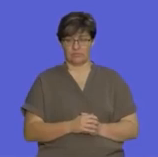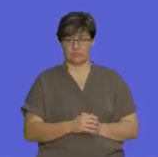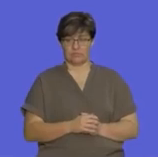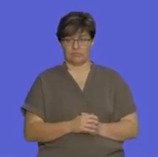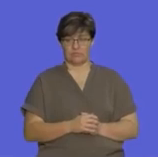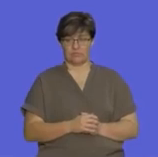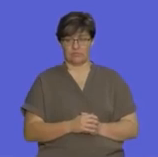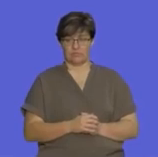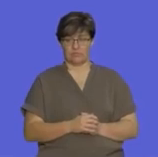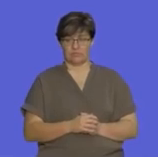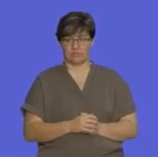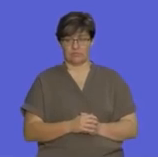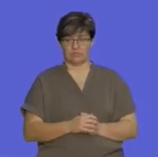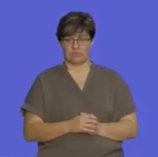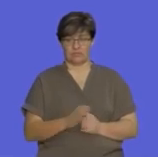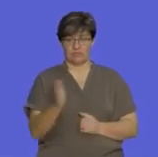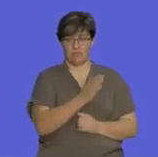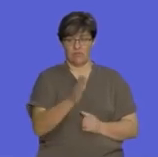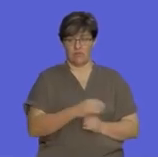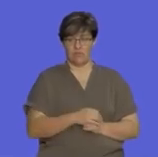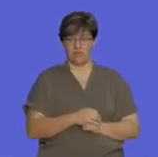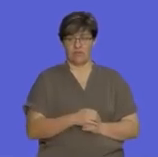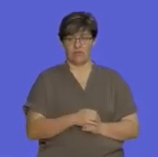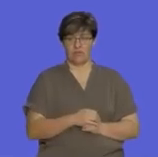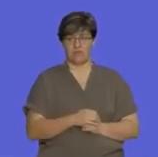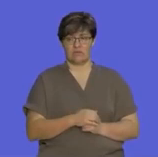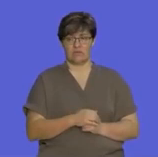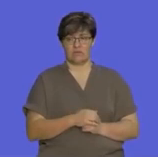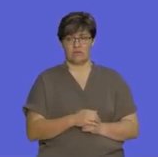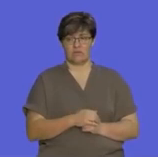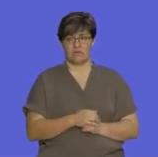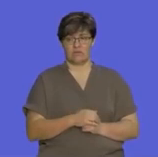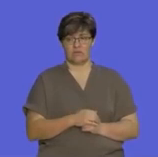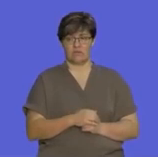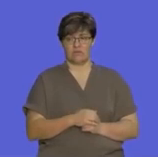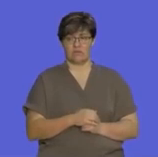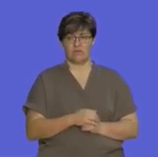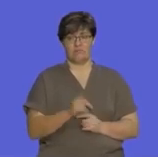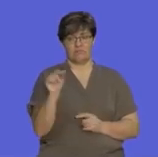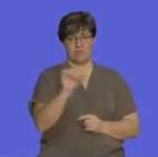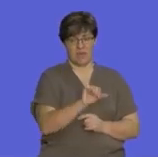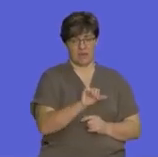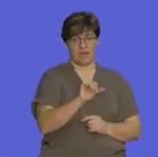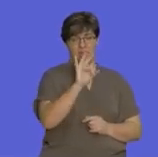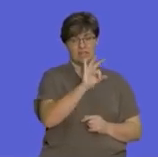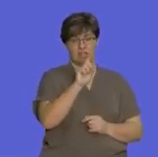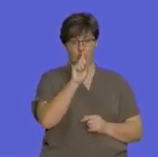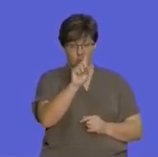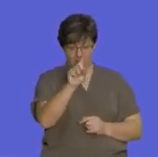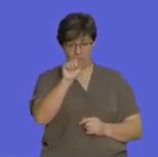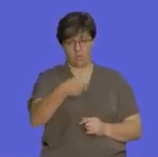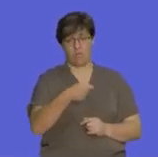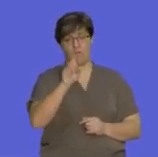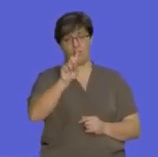just erase the 30 there and put it back into the pen. 31 comma